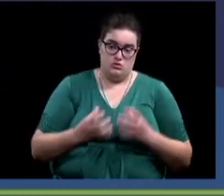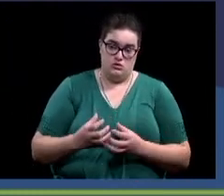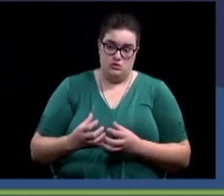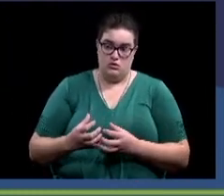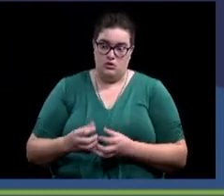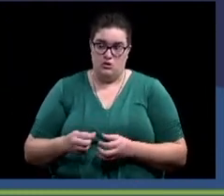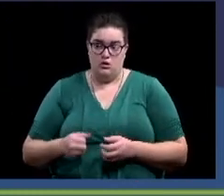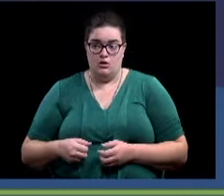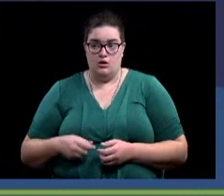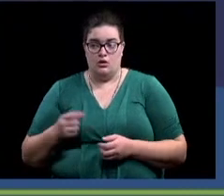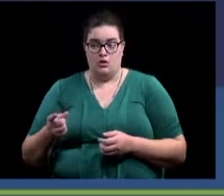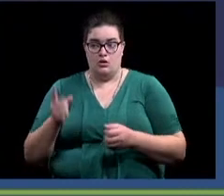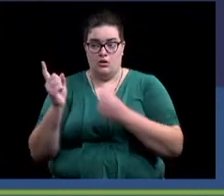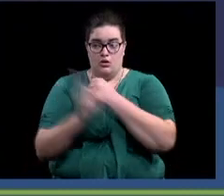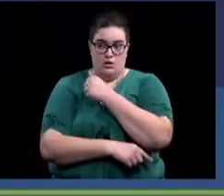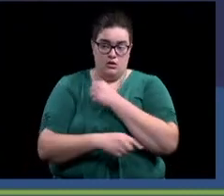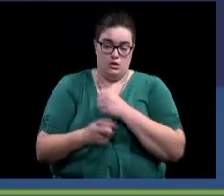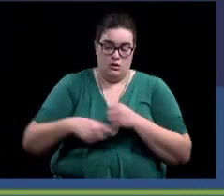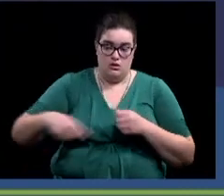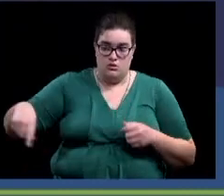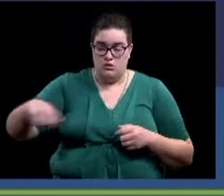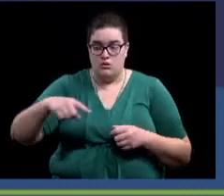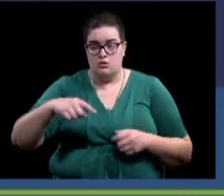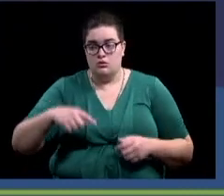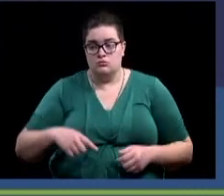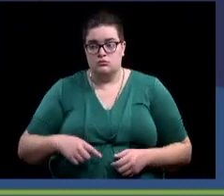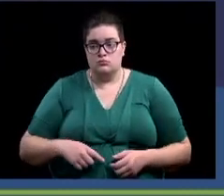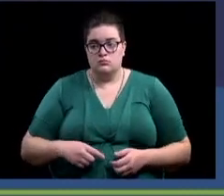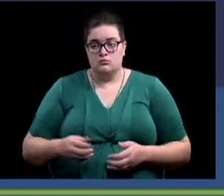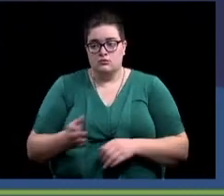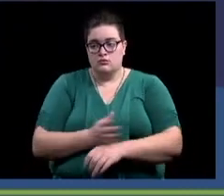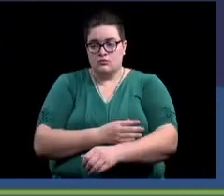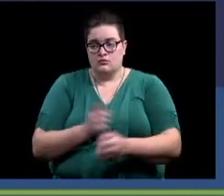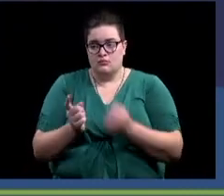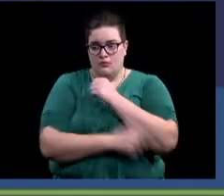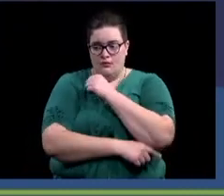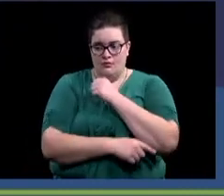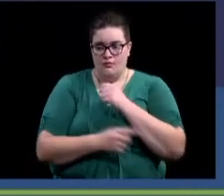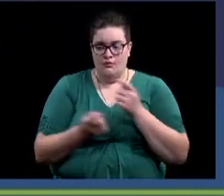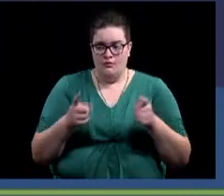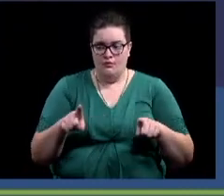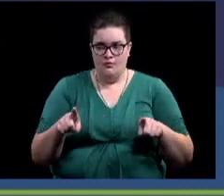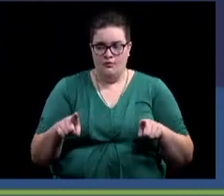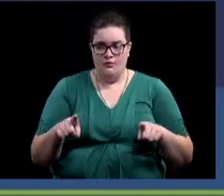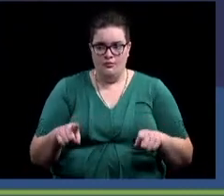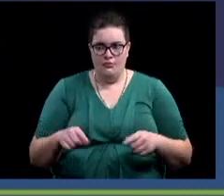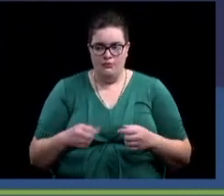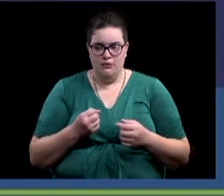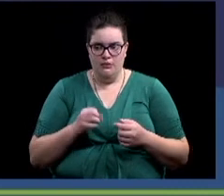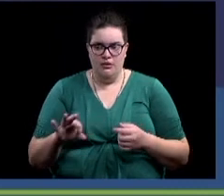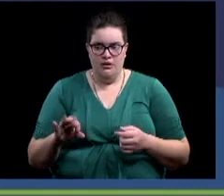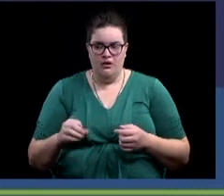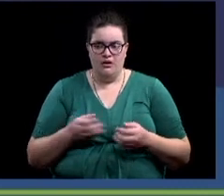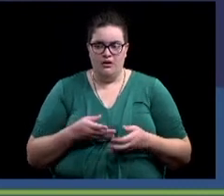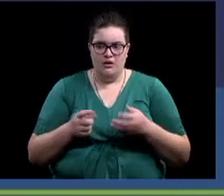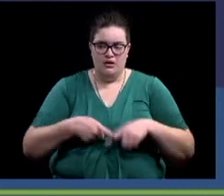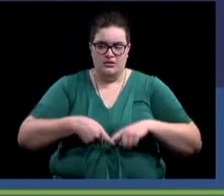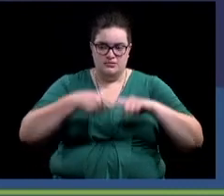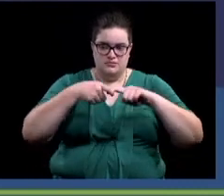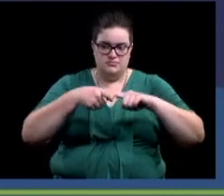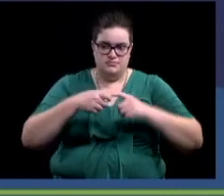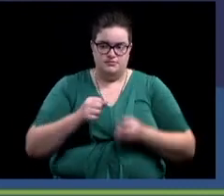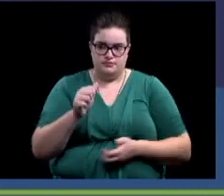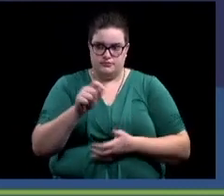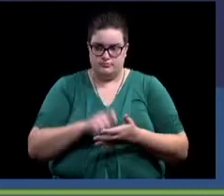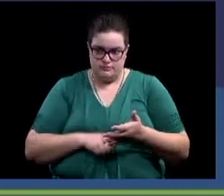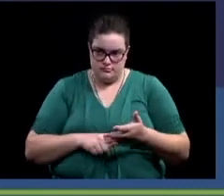is imposed, if there is a recommendation involving a suspension, the officer may respond in writing to the findings. They may also request a peer review board